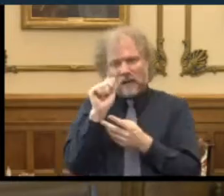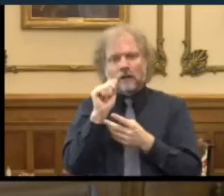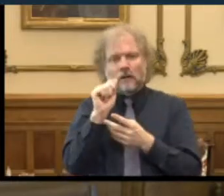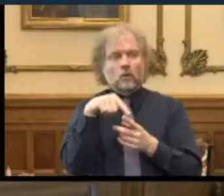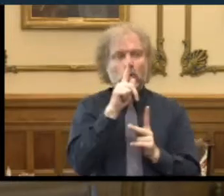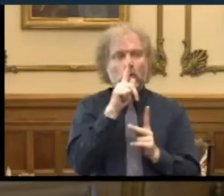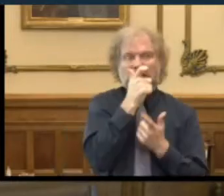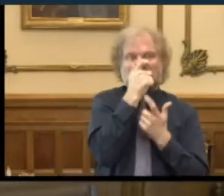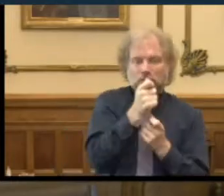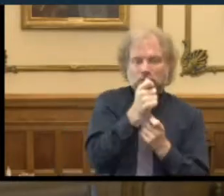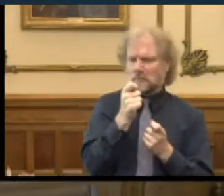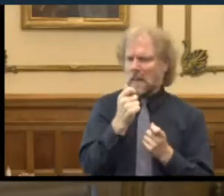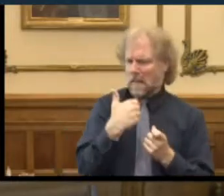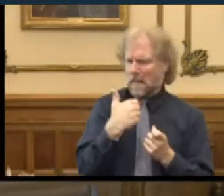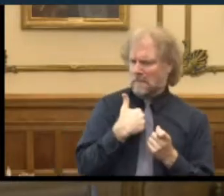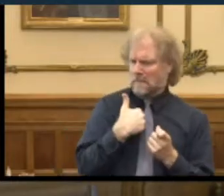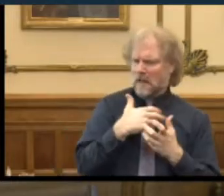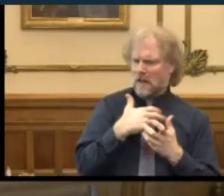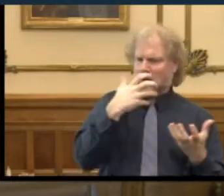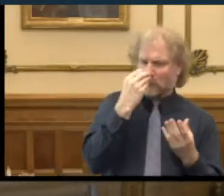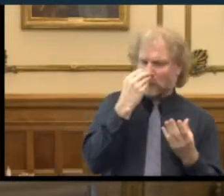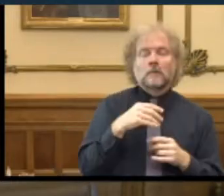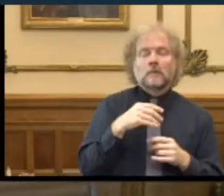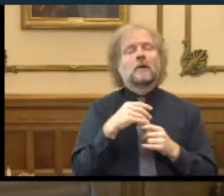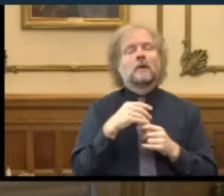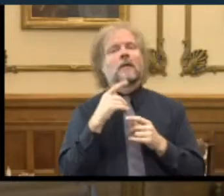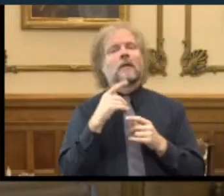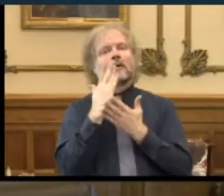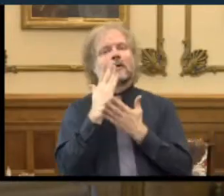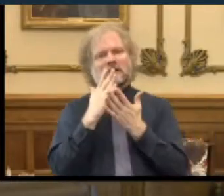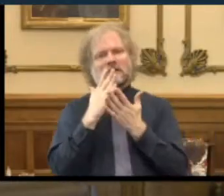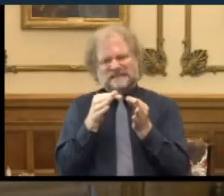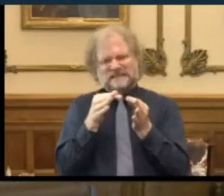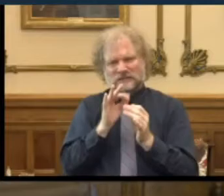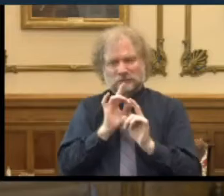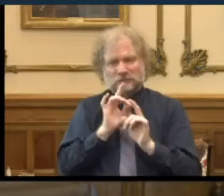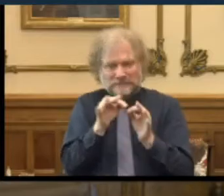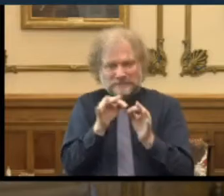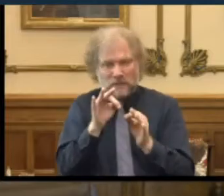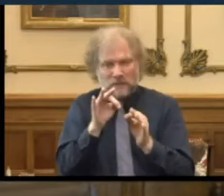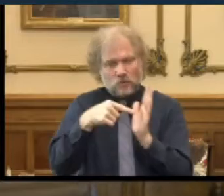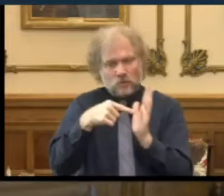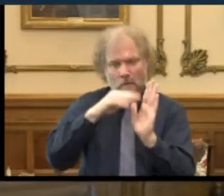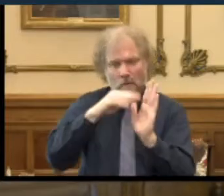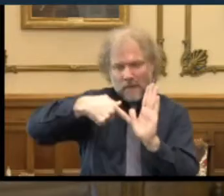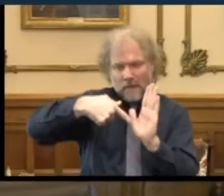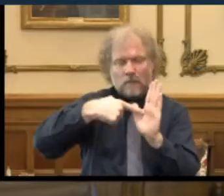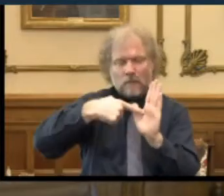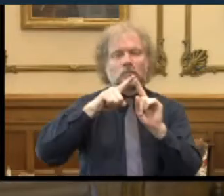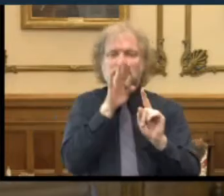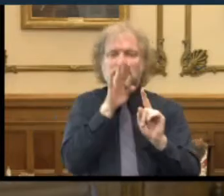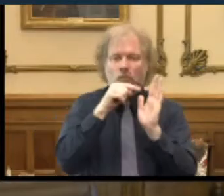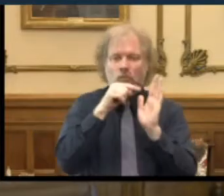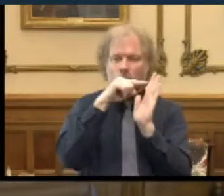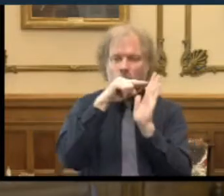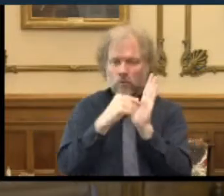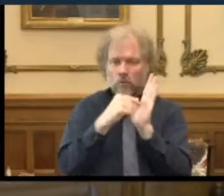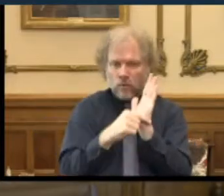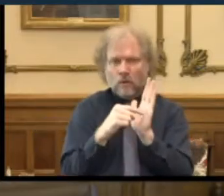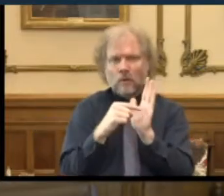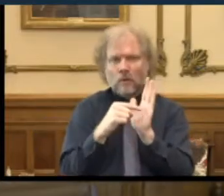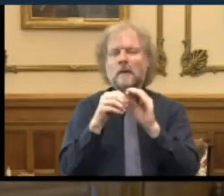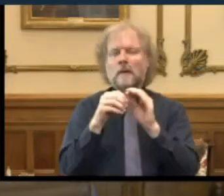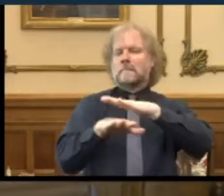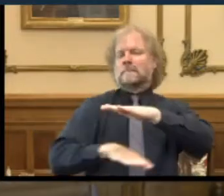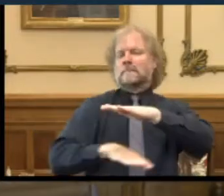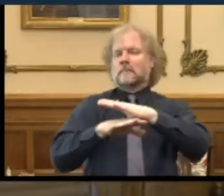interested. But I think that that's why we are trying to give some direction in the form of a map with a color-coded system that's more basic,